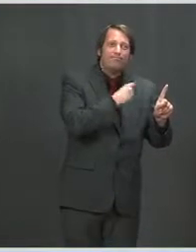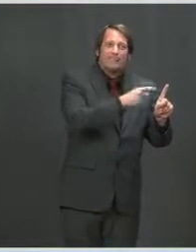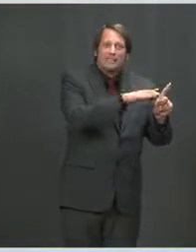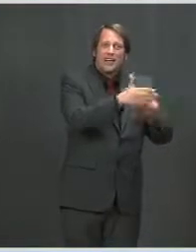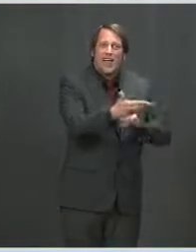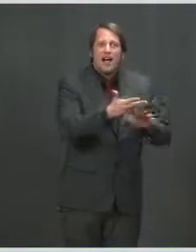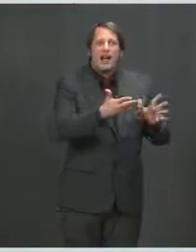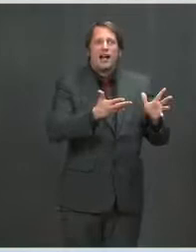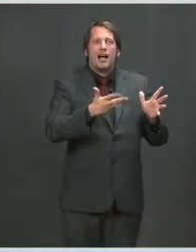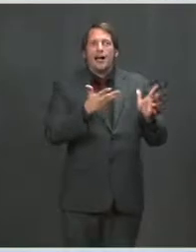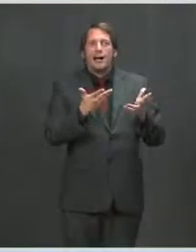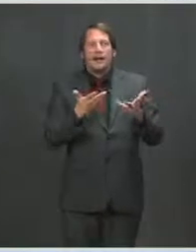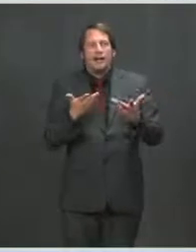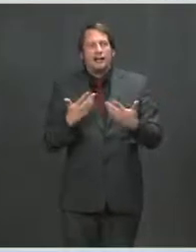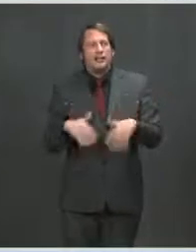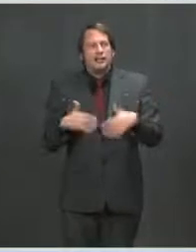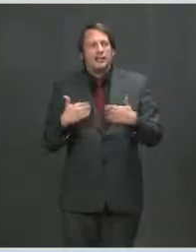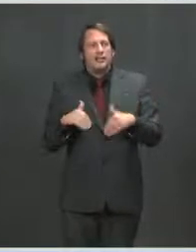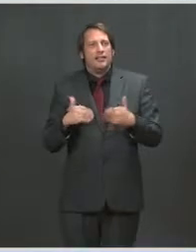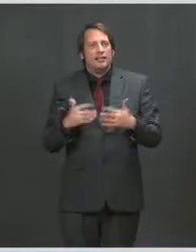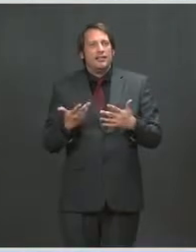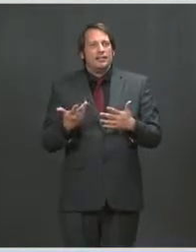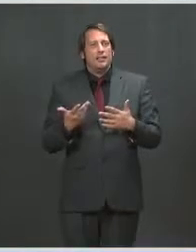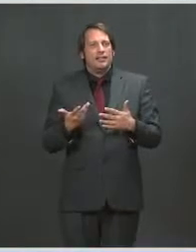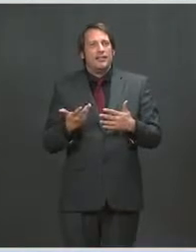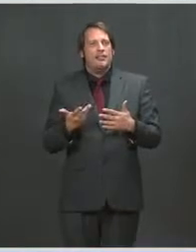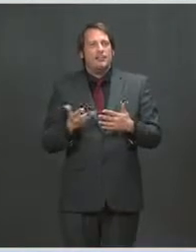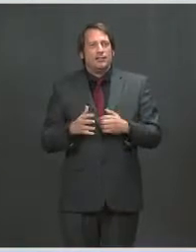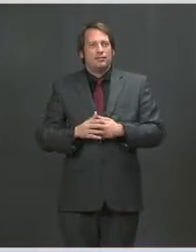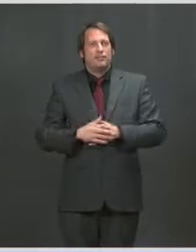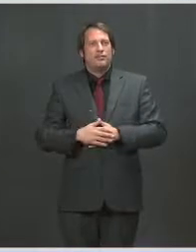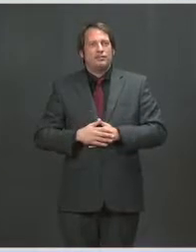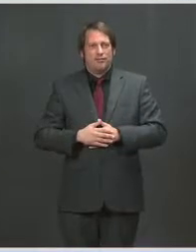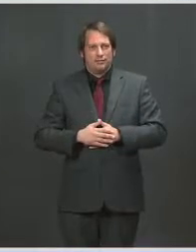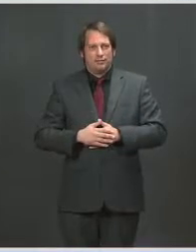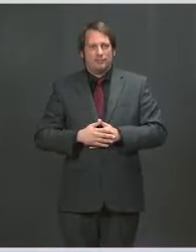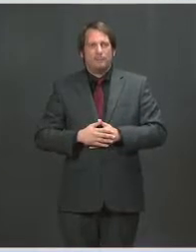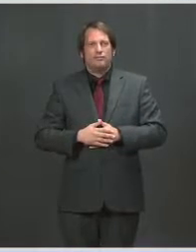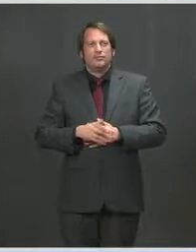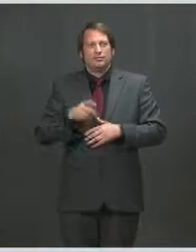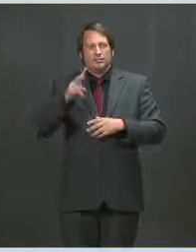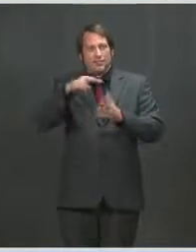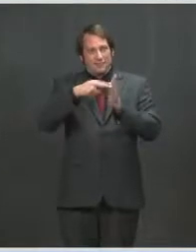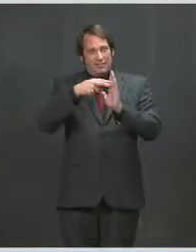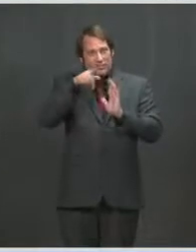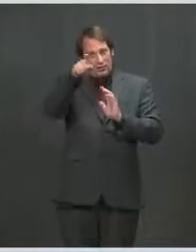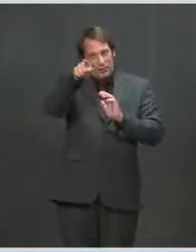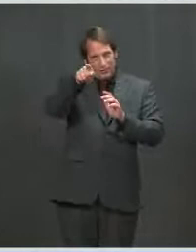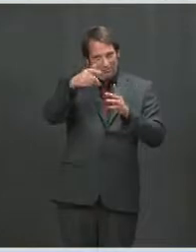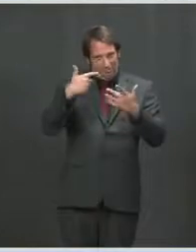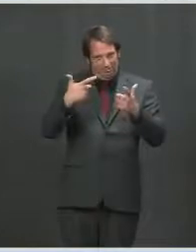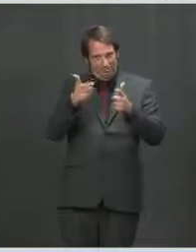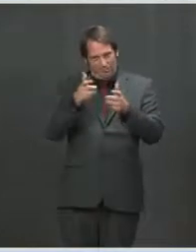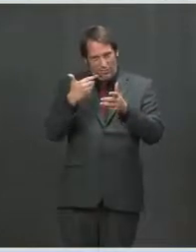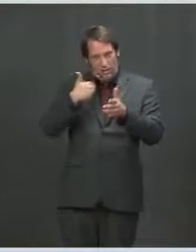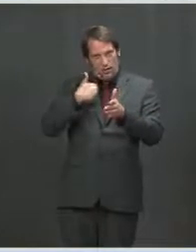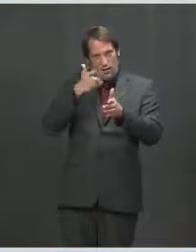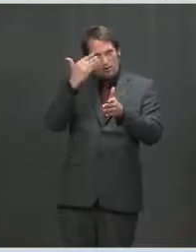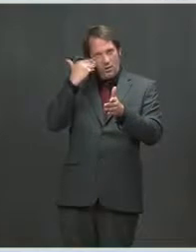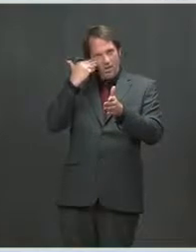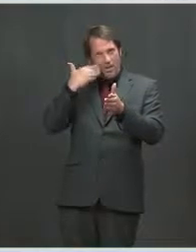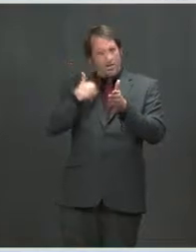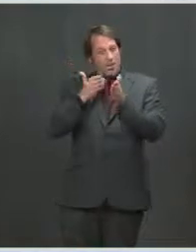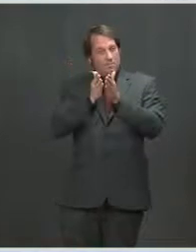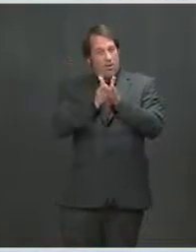rudder that steers our military. And supporting your physical, social, and emotional